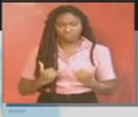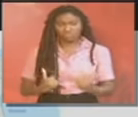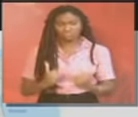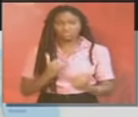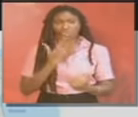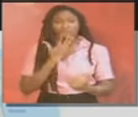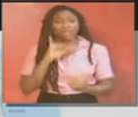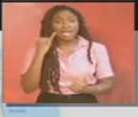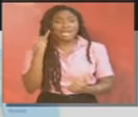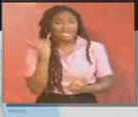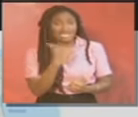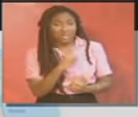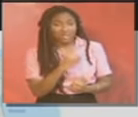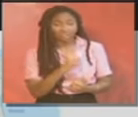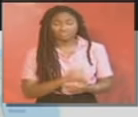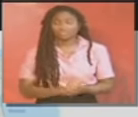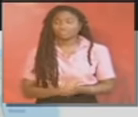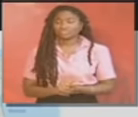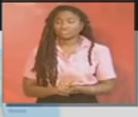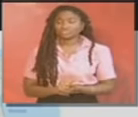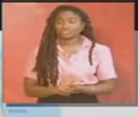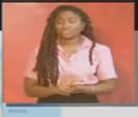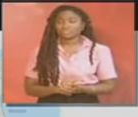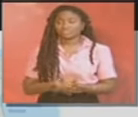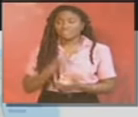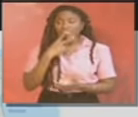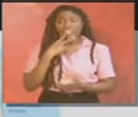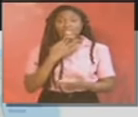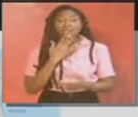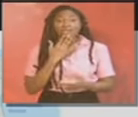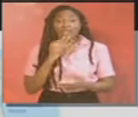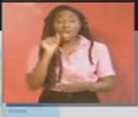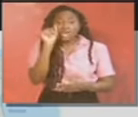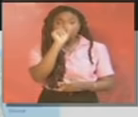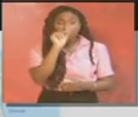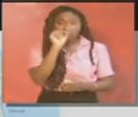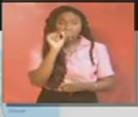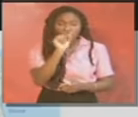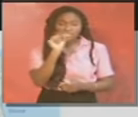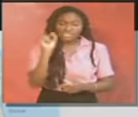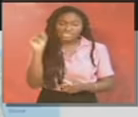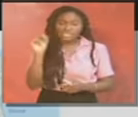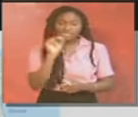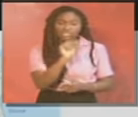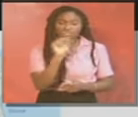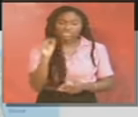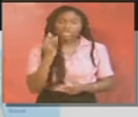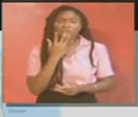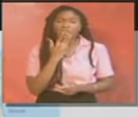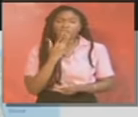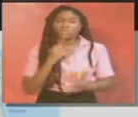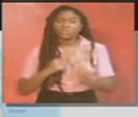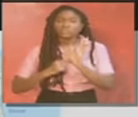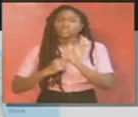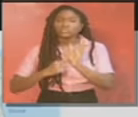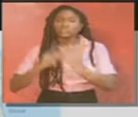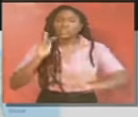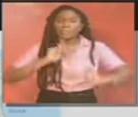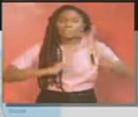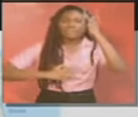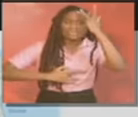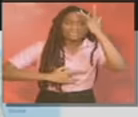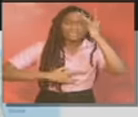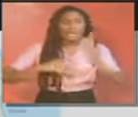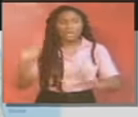yellow. And those colors are also represented with the dots on the map itself, showing the distribution of the